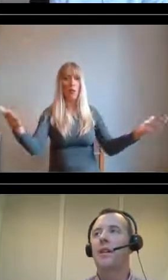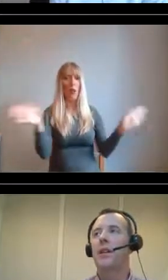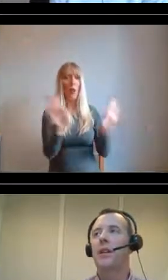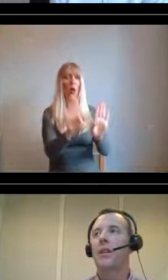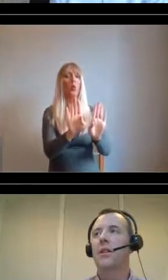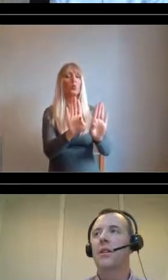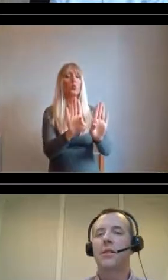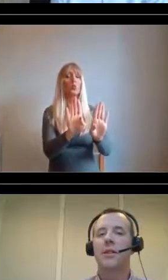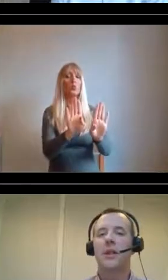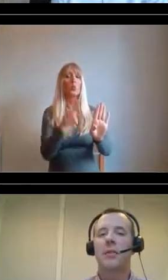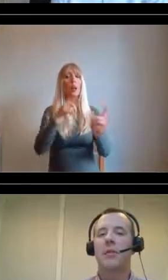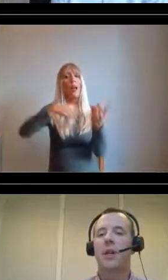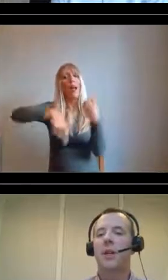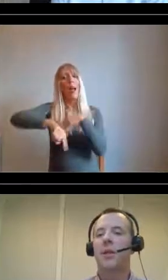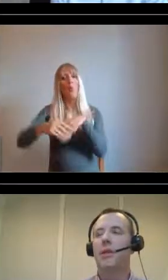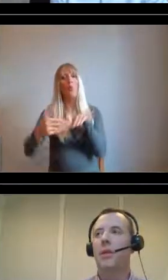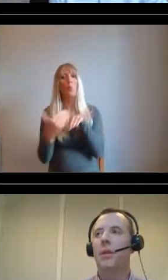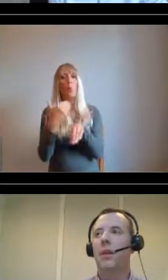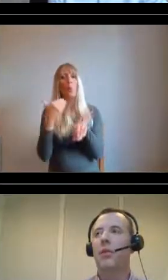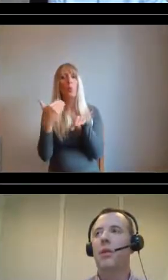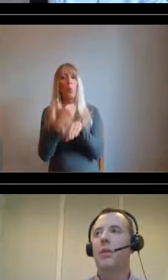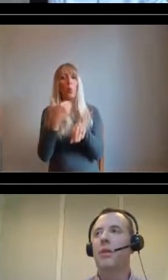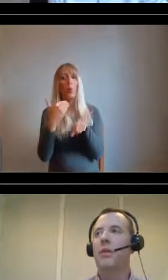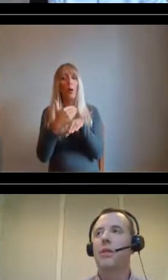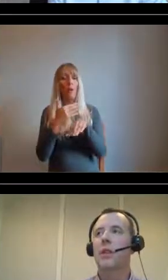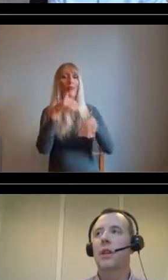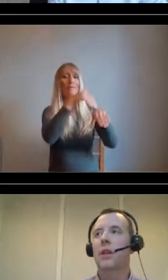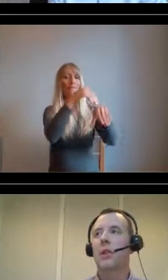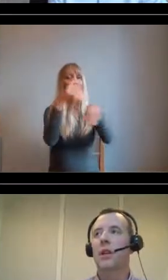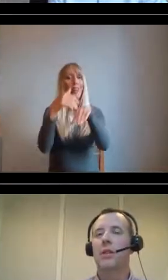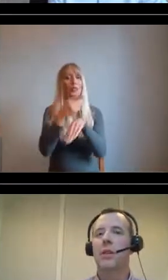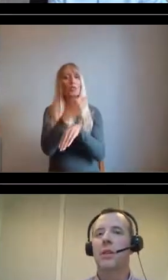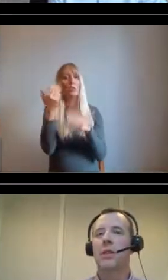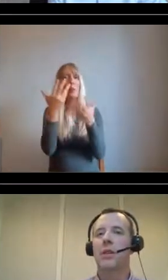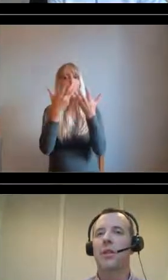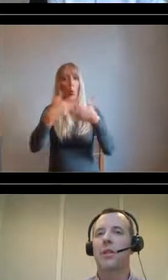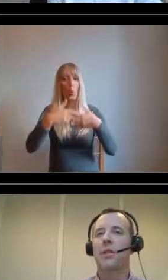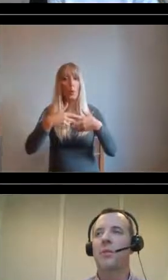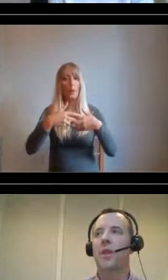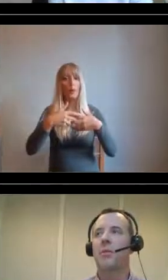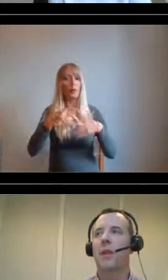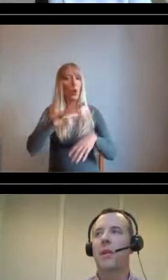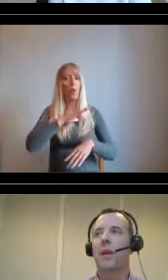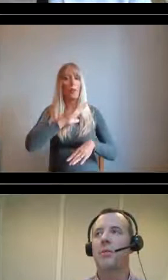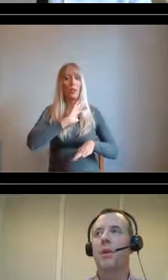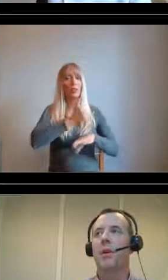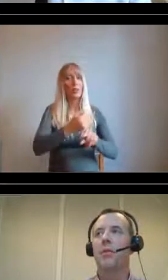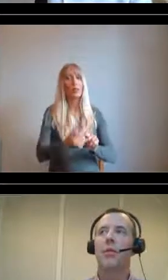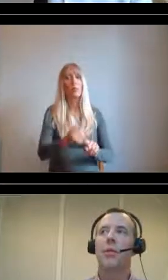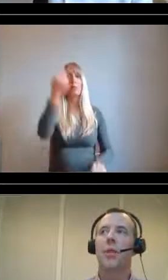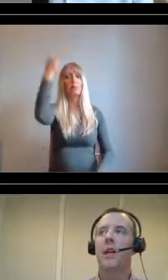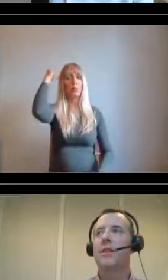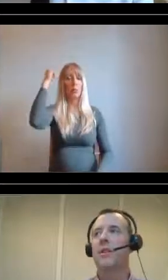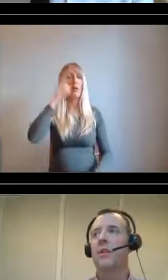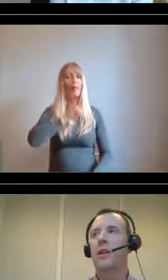are impacting on some of the equipment that's associated with that gas pipeline further west. So it